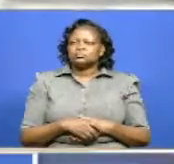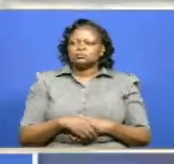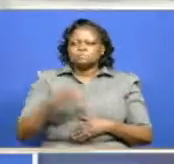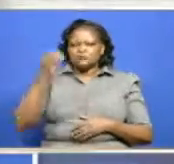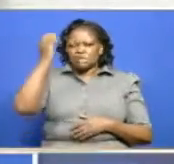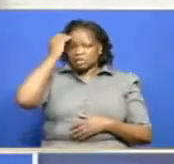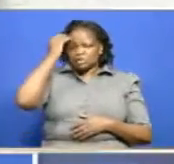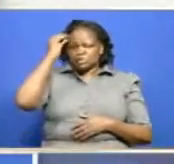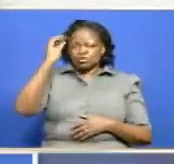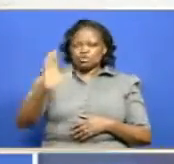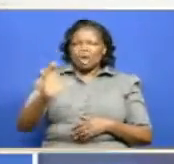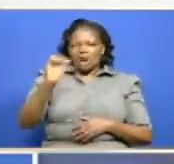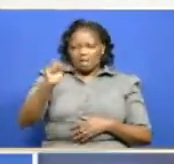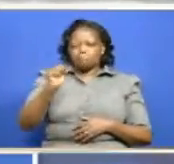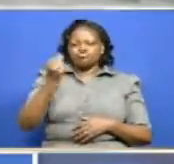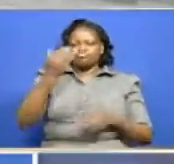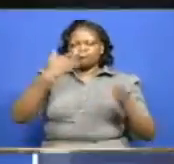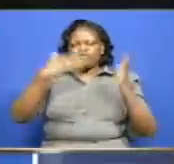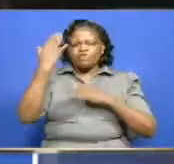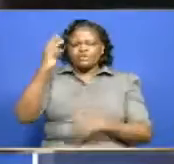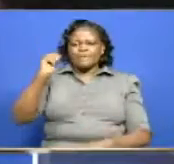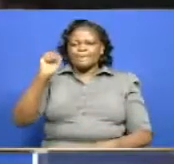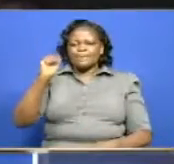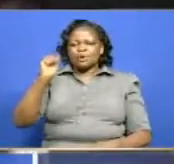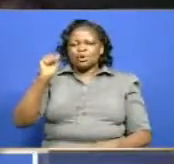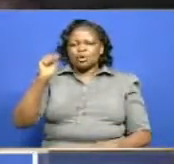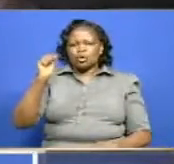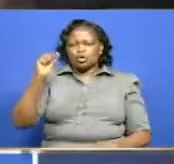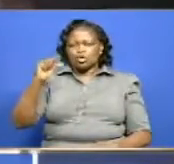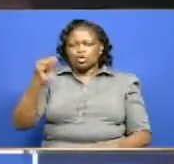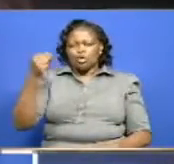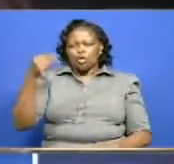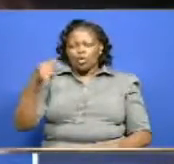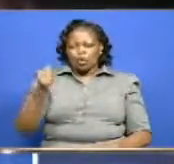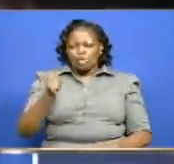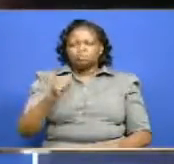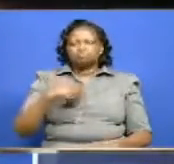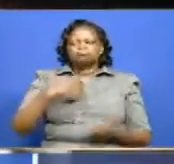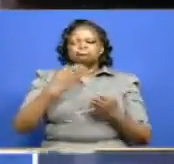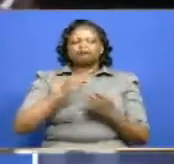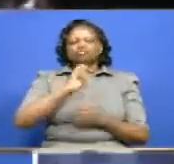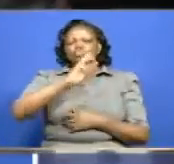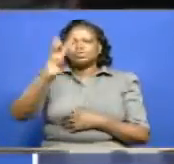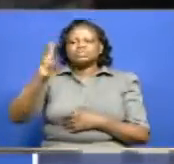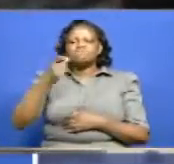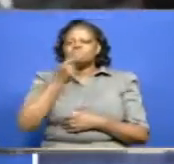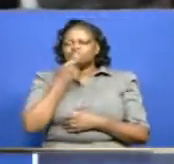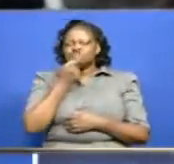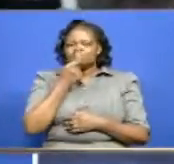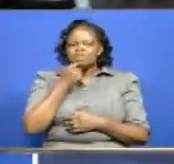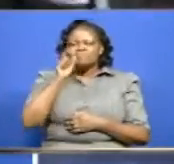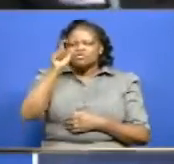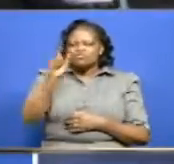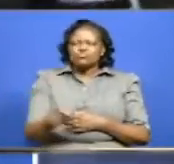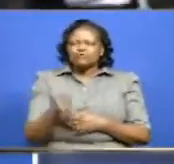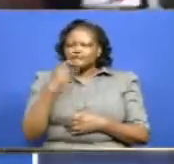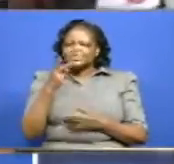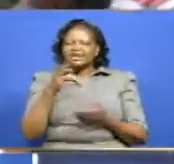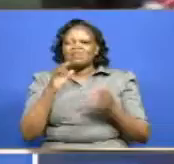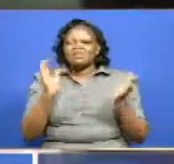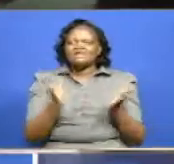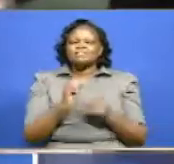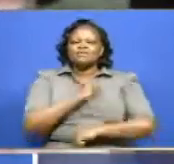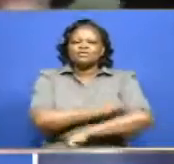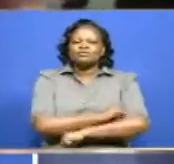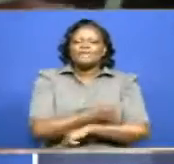Education Cabinet Secretary Professor George Magoha was in the Western and Nyanza regions to inspect the state of affairs in schools with regards